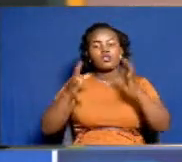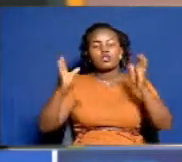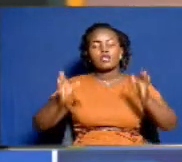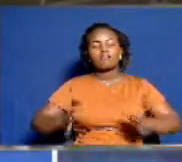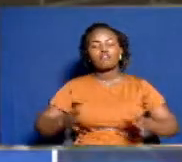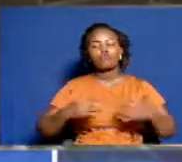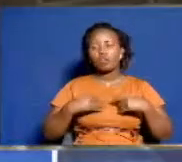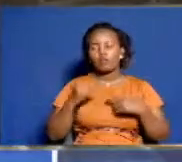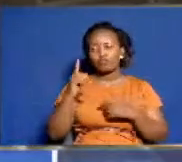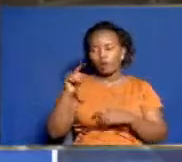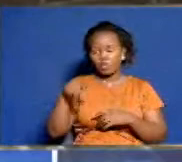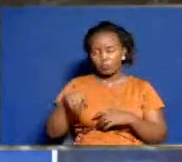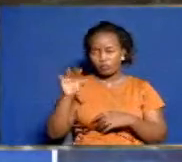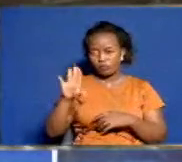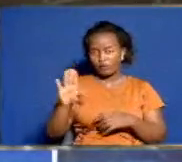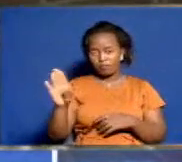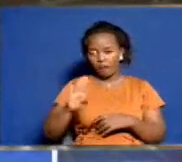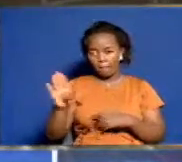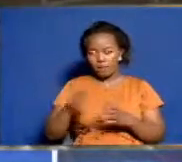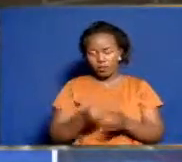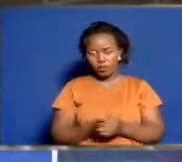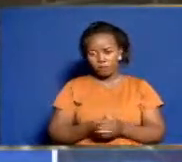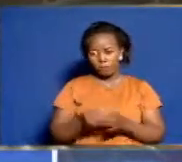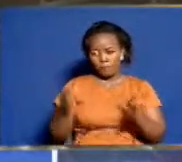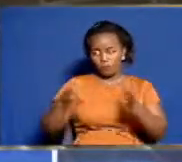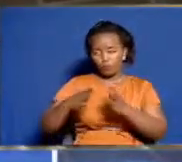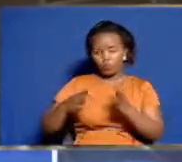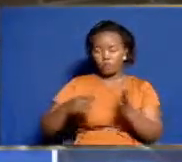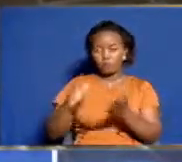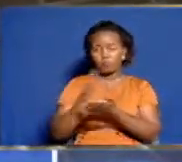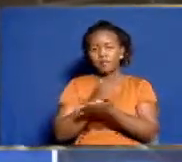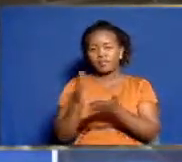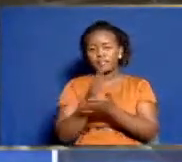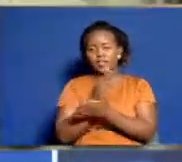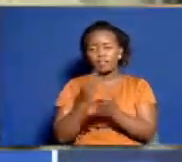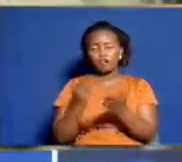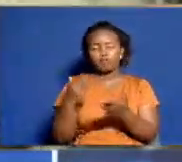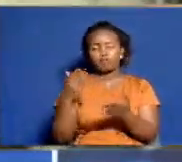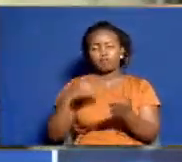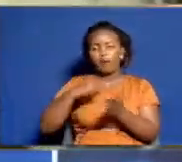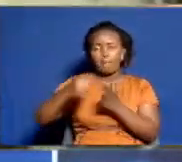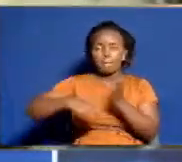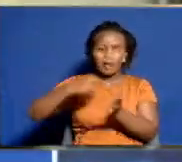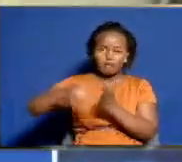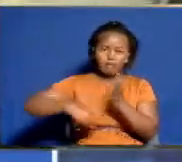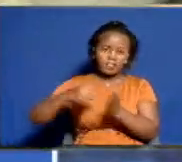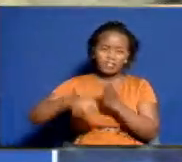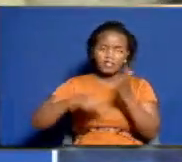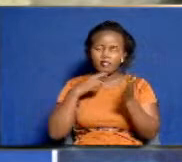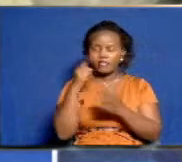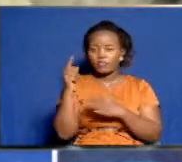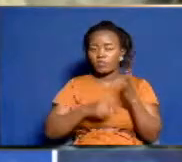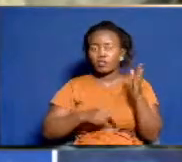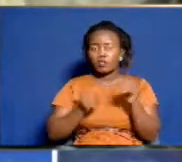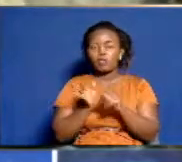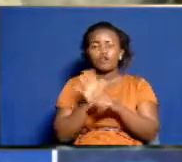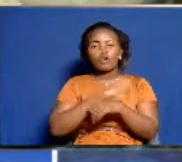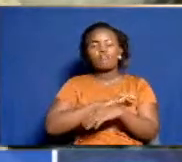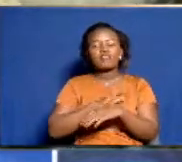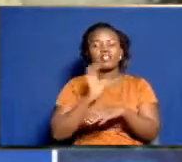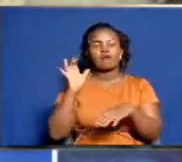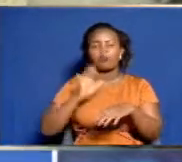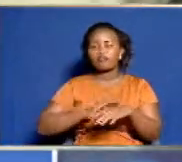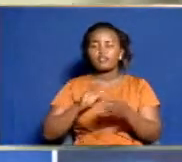shillings. Those in the manufacturing sector say the COVID-19 pandemic has disrupted performance. The president